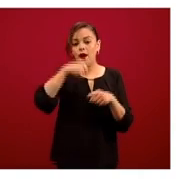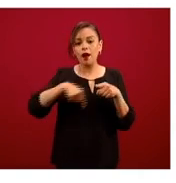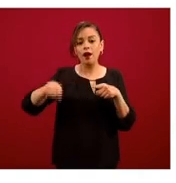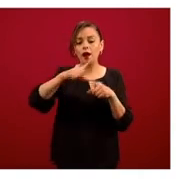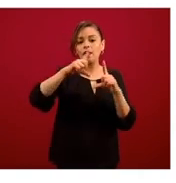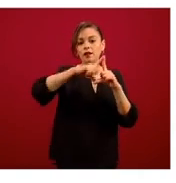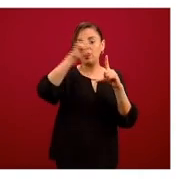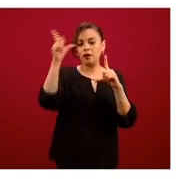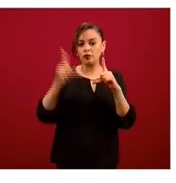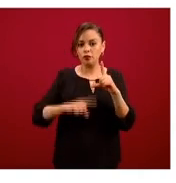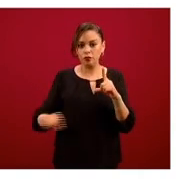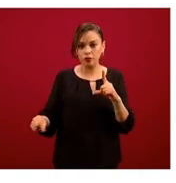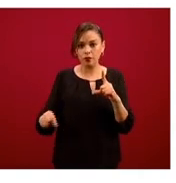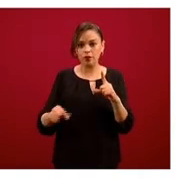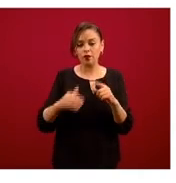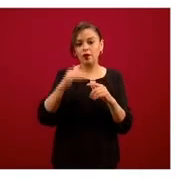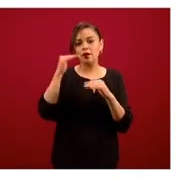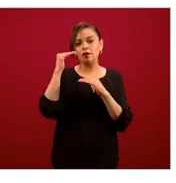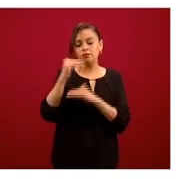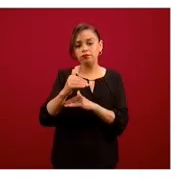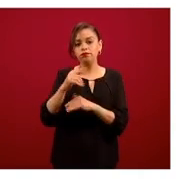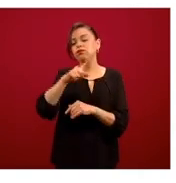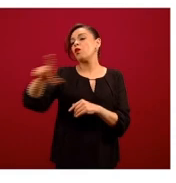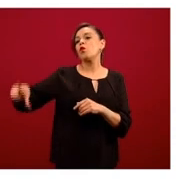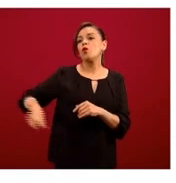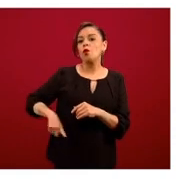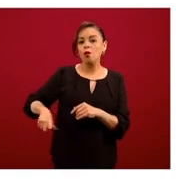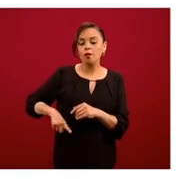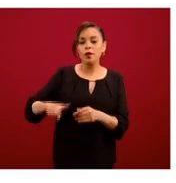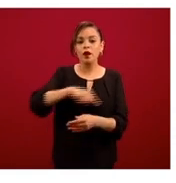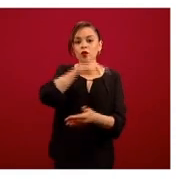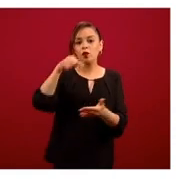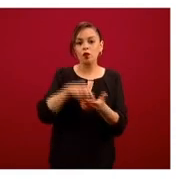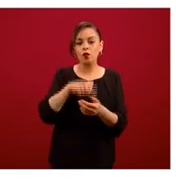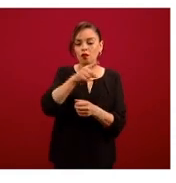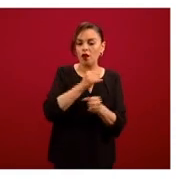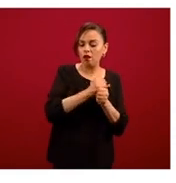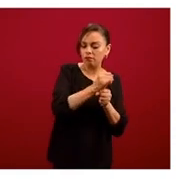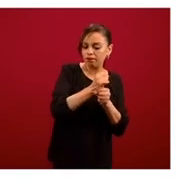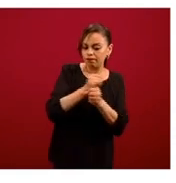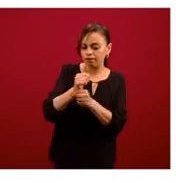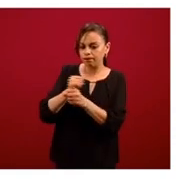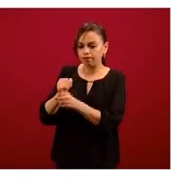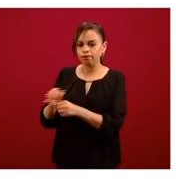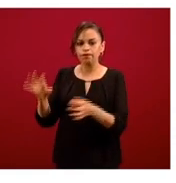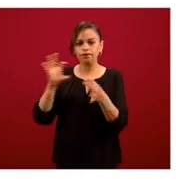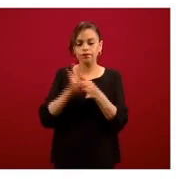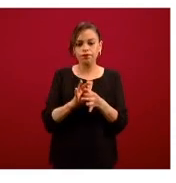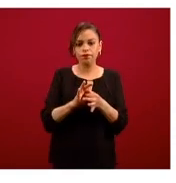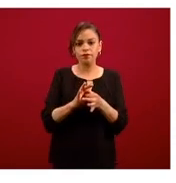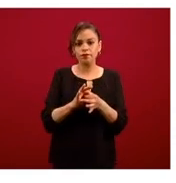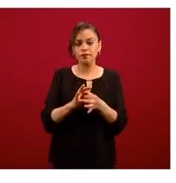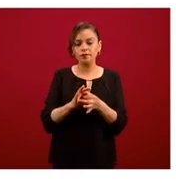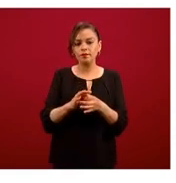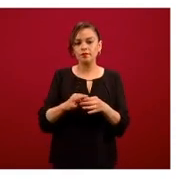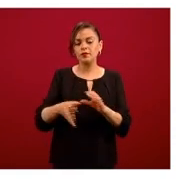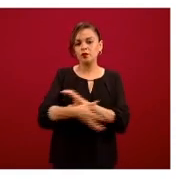that fulfills the characteristics that we need. We have research centers, we